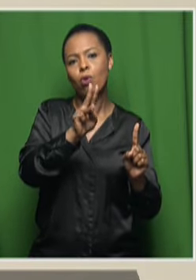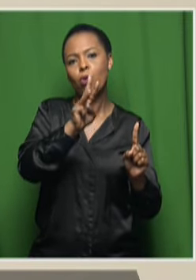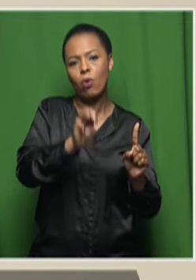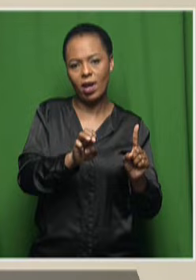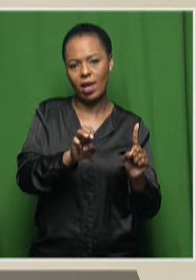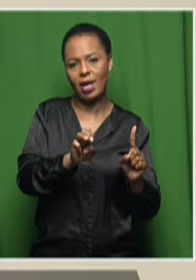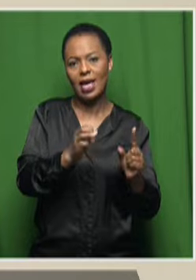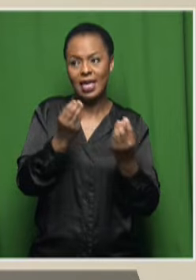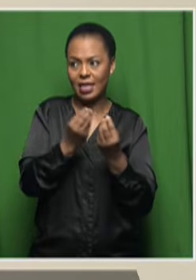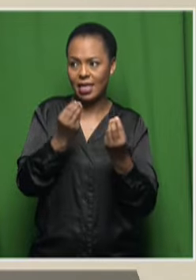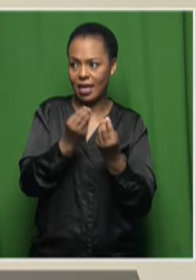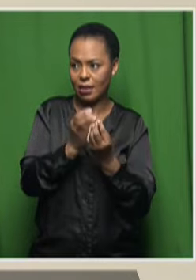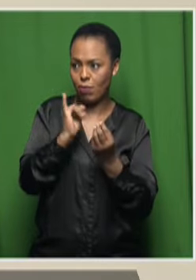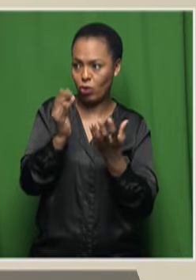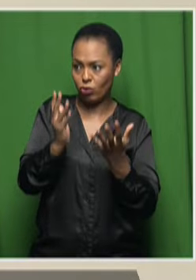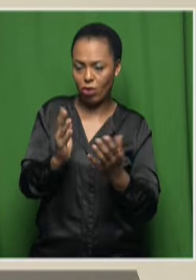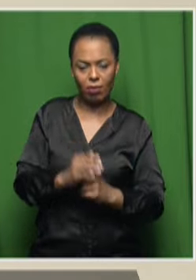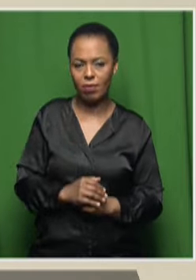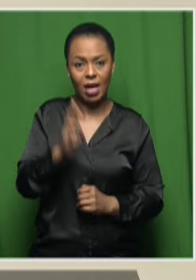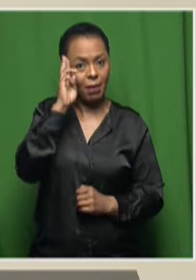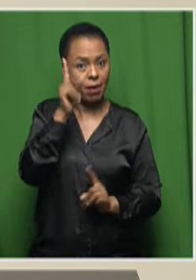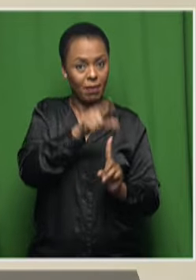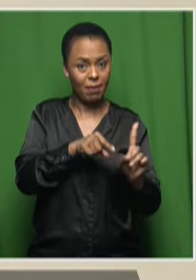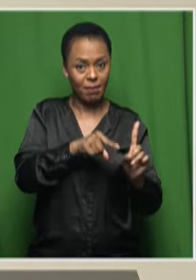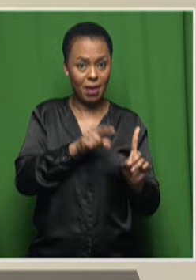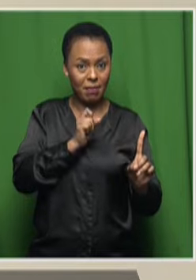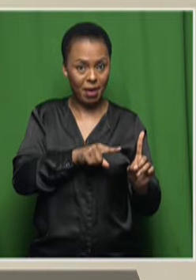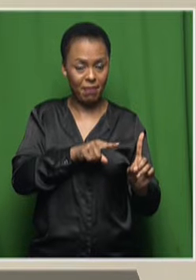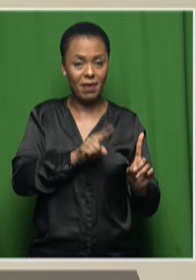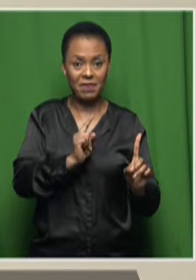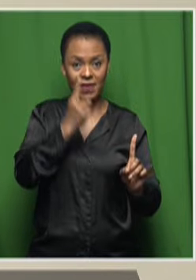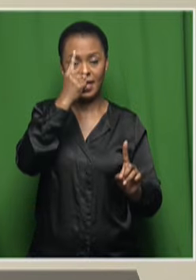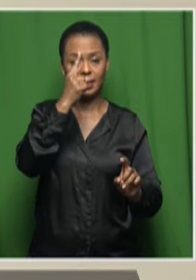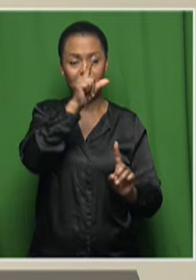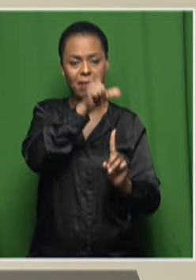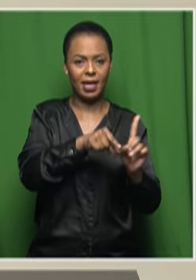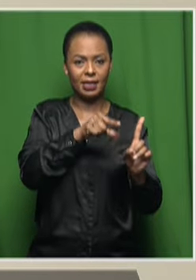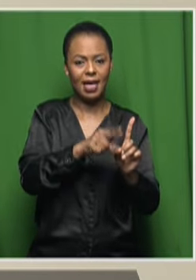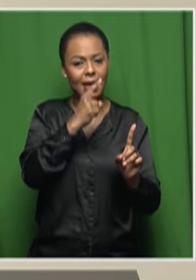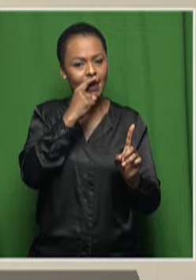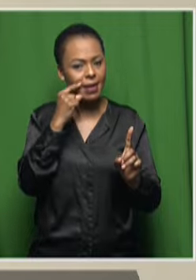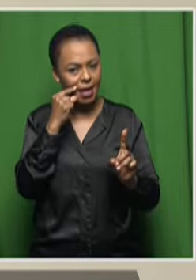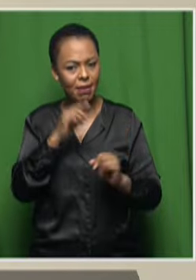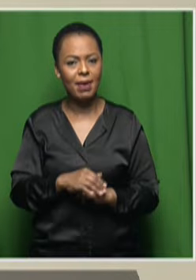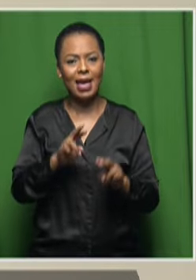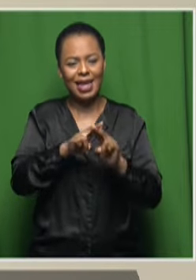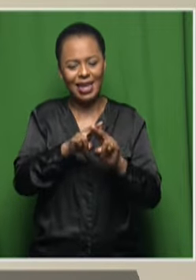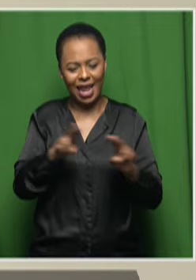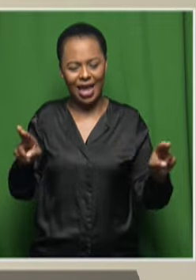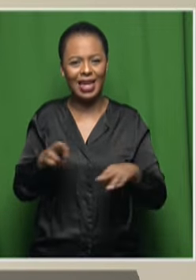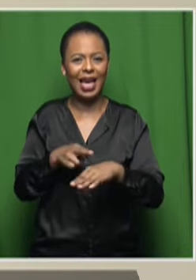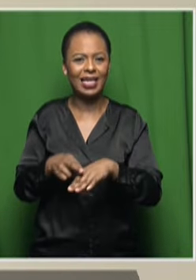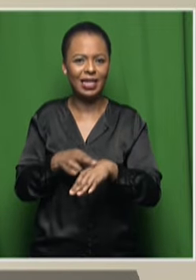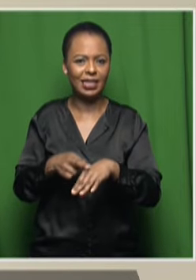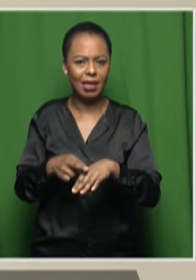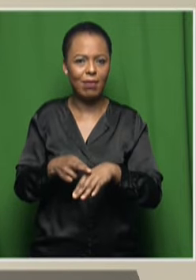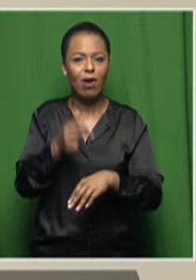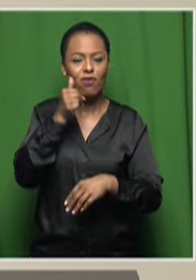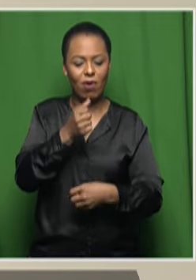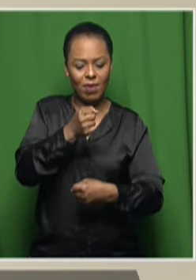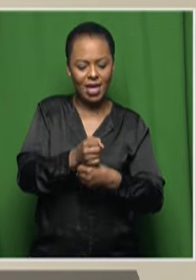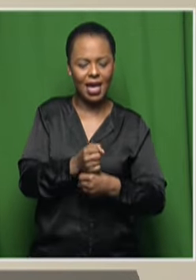not be as they are. Remember, Sobukwe is the first person to come with a term called non-racialism as early as